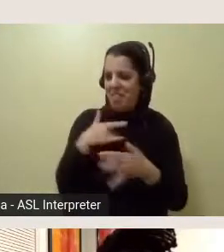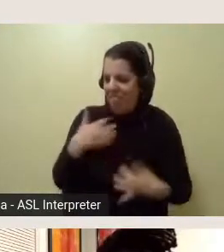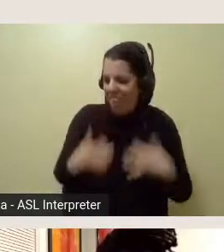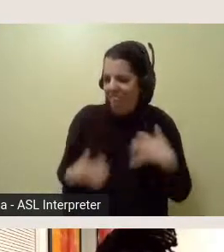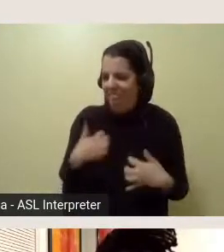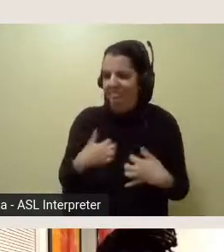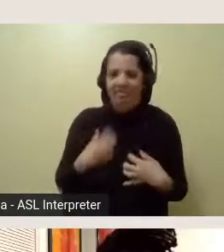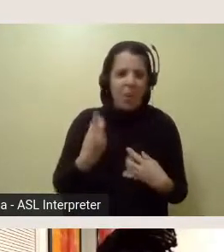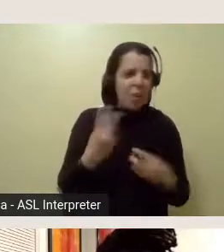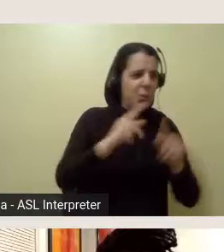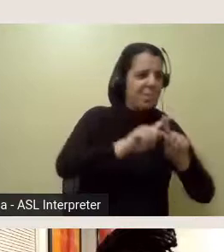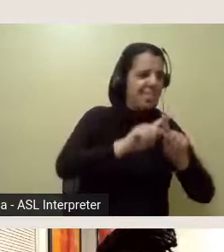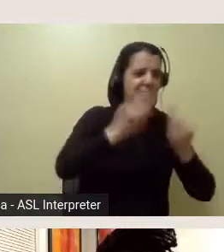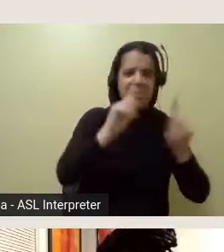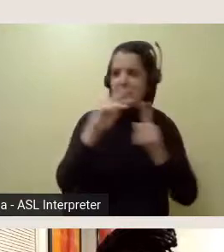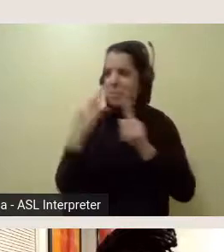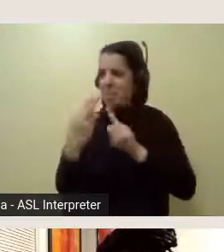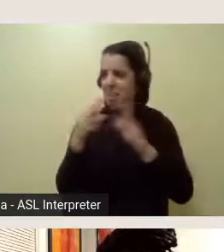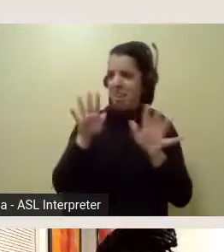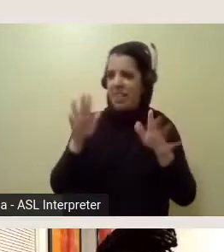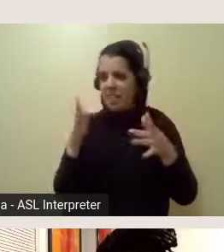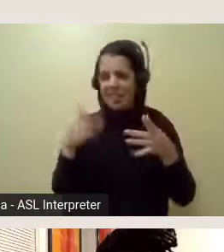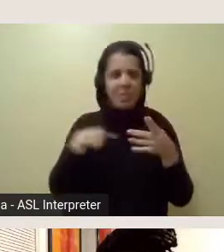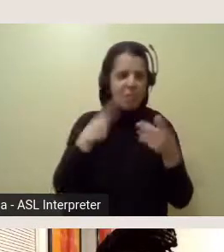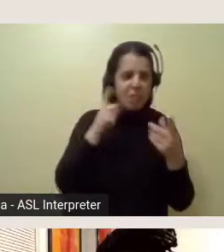followed just like one person on one side of the story